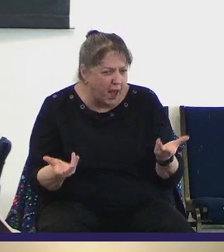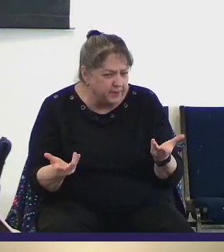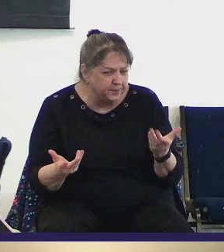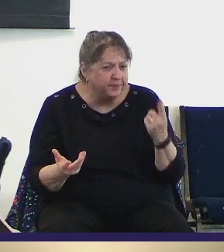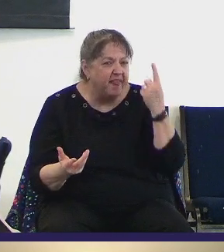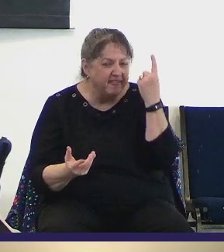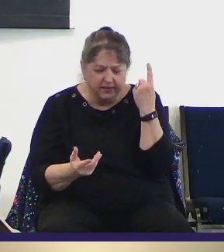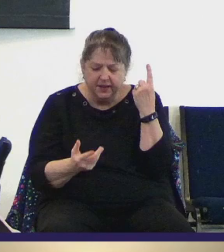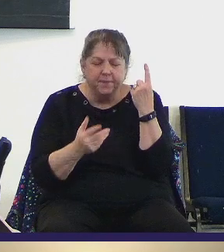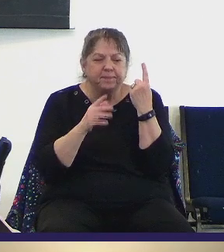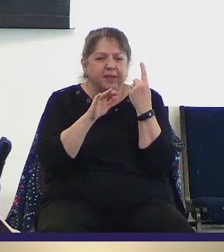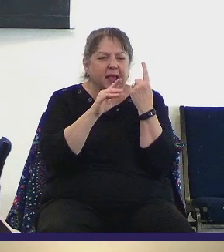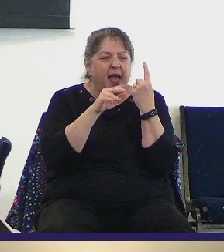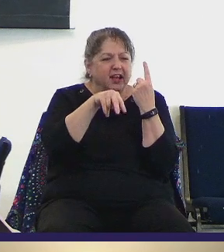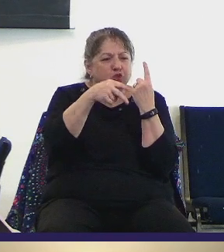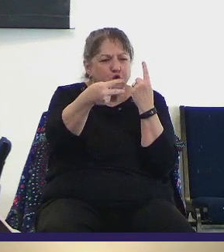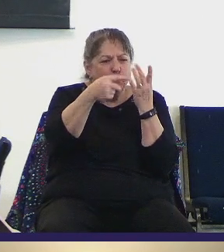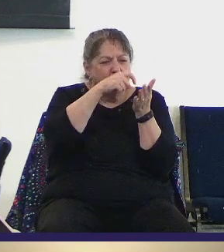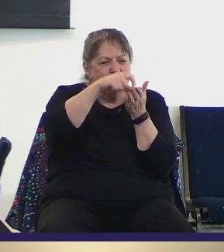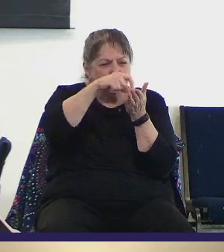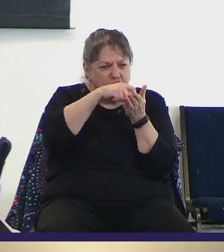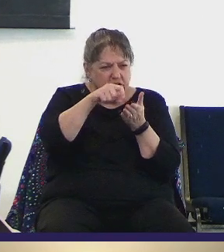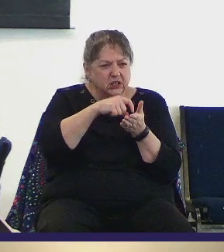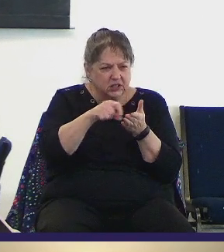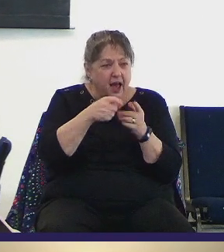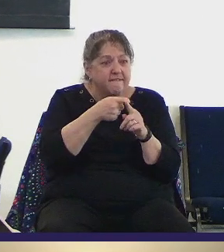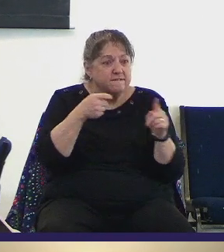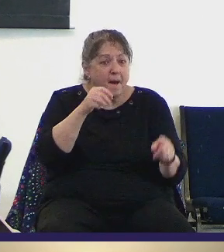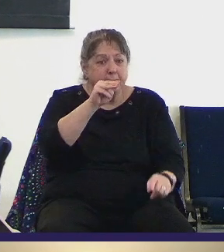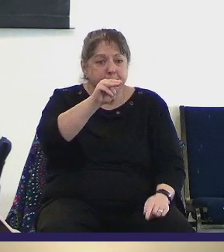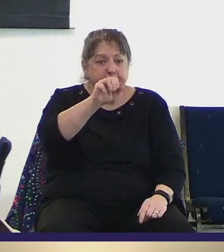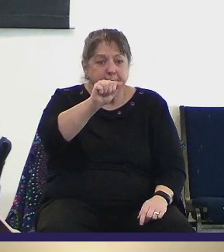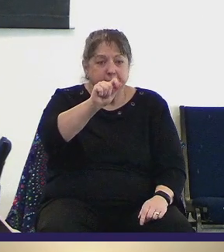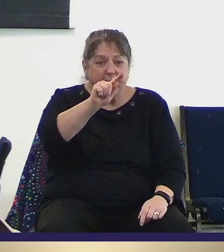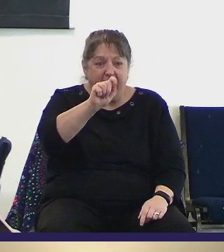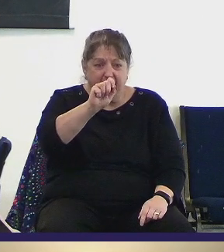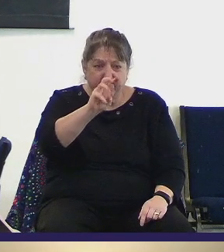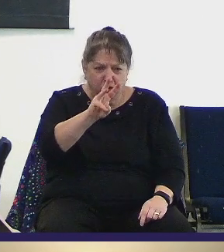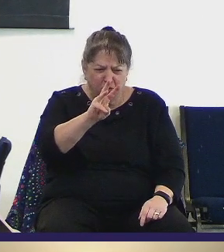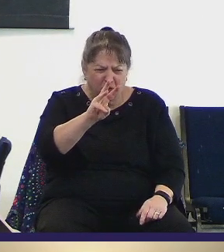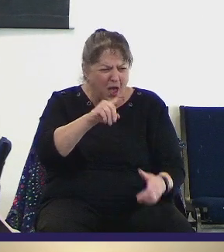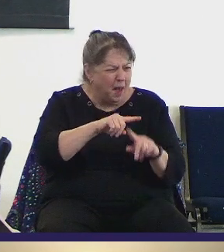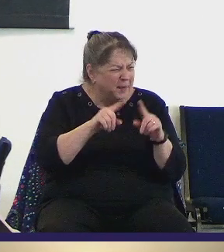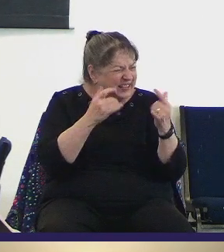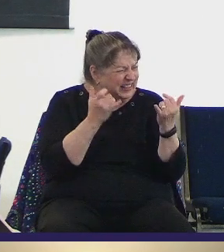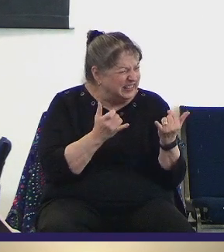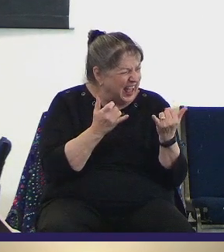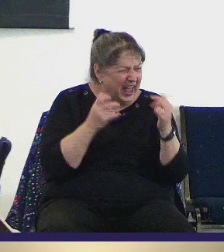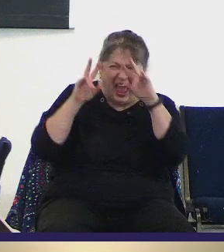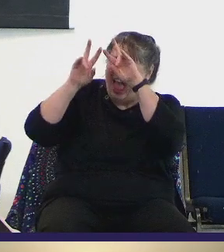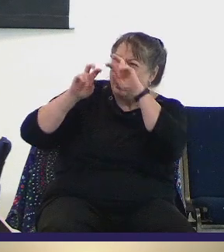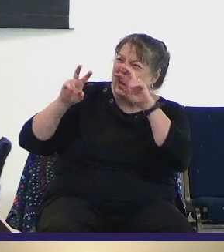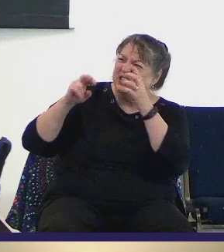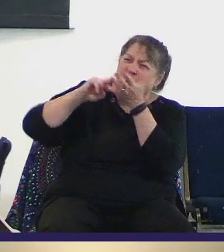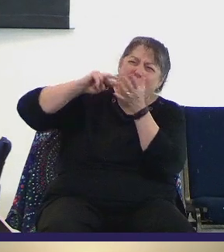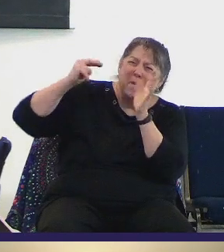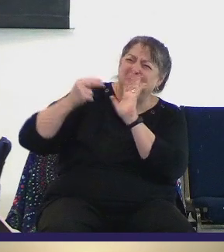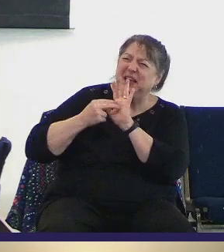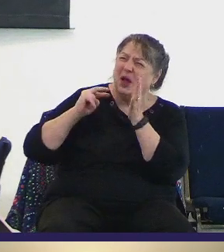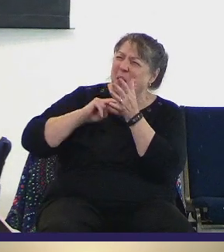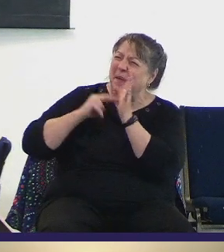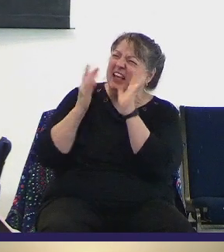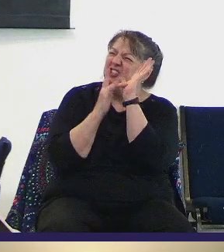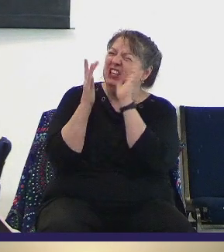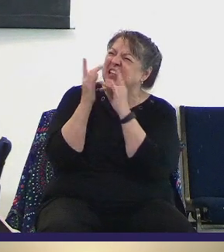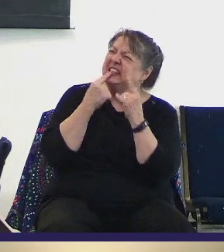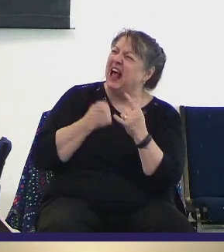verses and these two verses and see what it is that Jesus is saying to us when it comes to discipleship, because